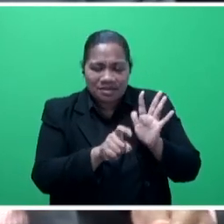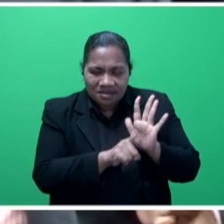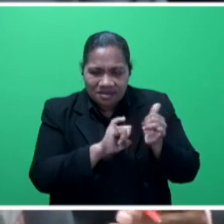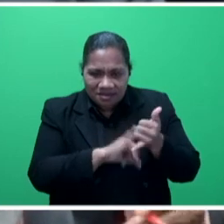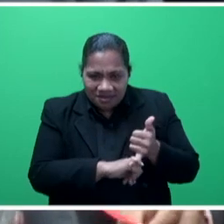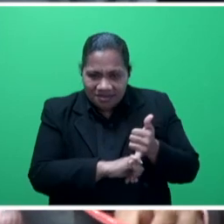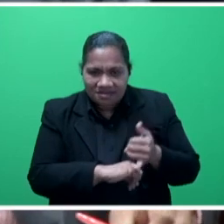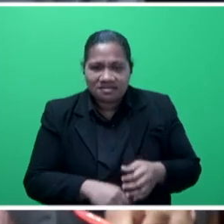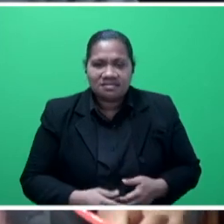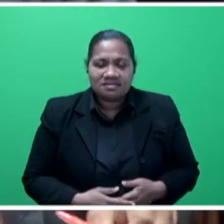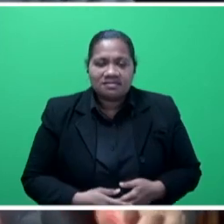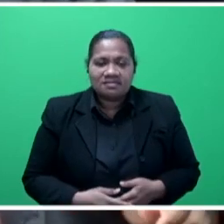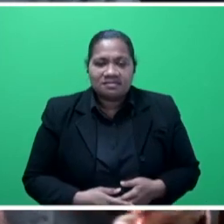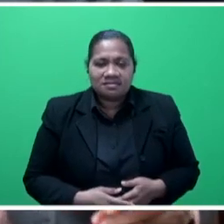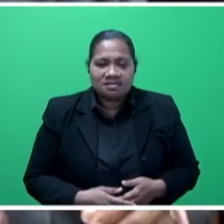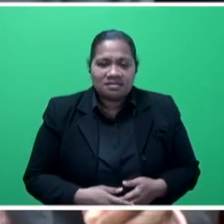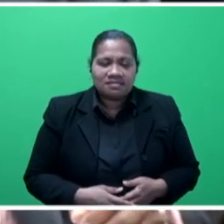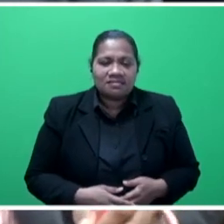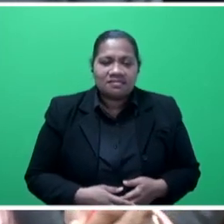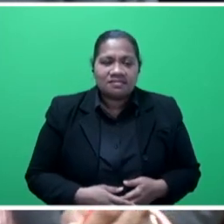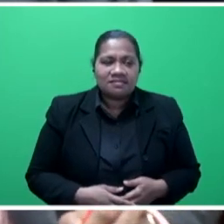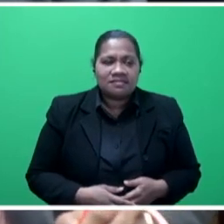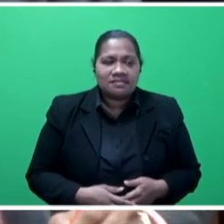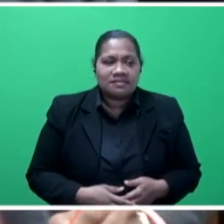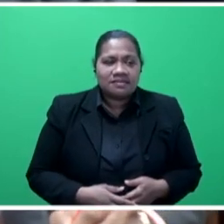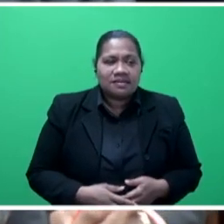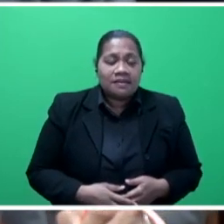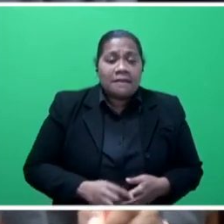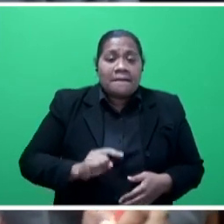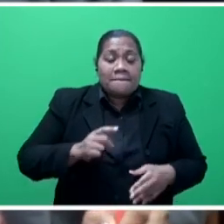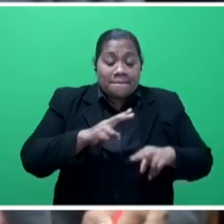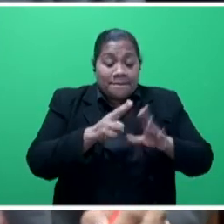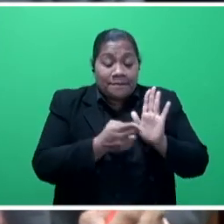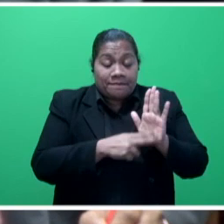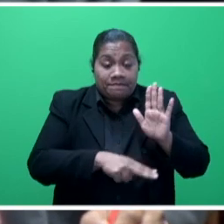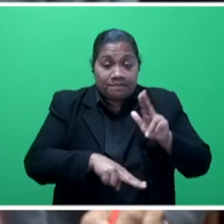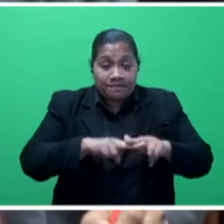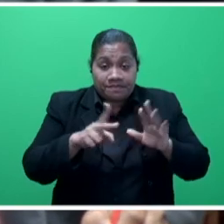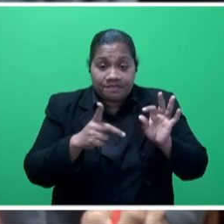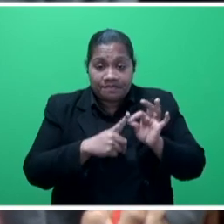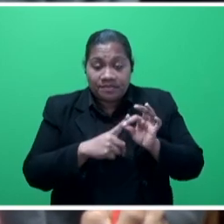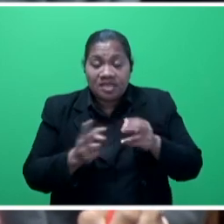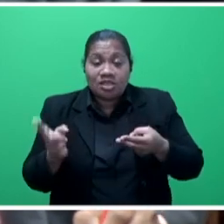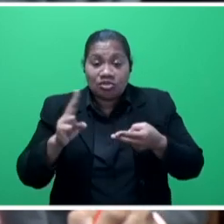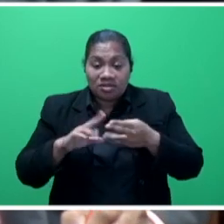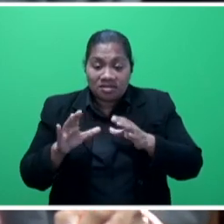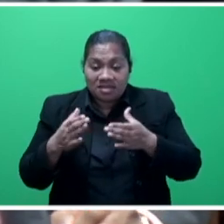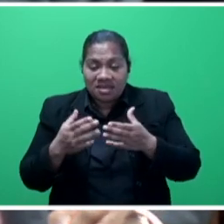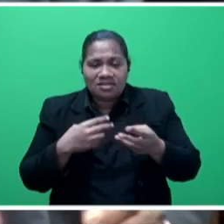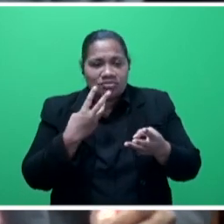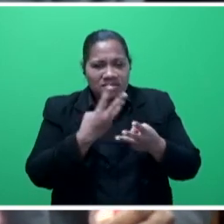disgusting. Absolutely. PAP, NFP, Unity Party and SODELPA and other